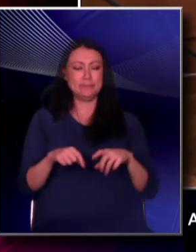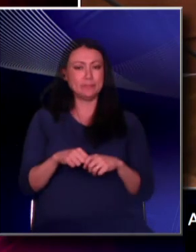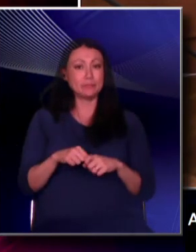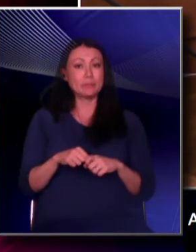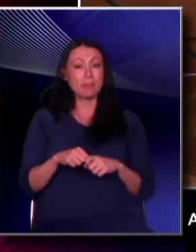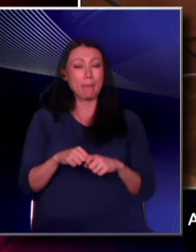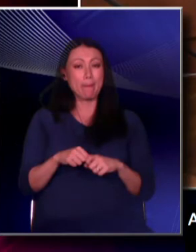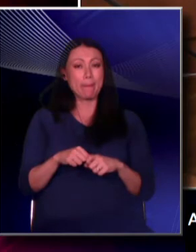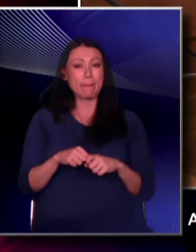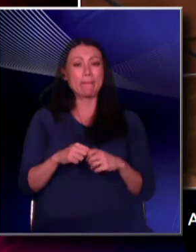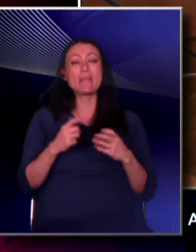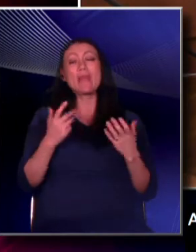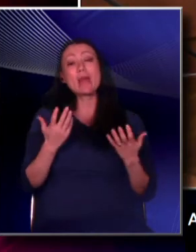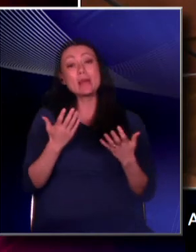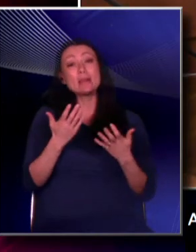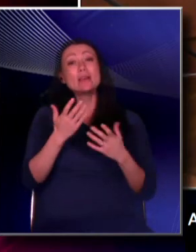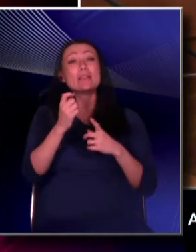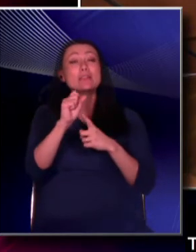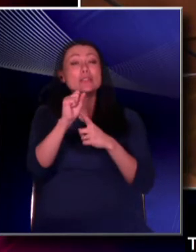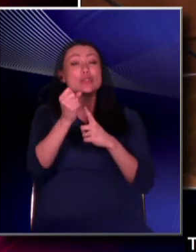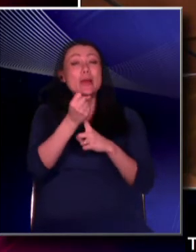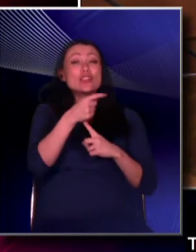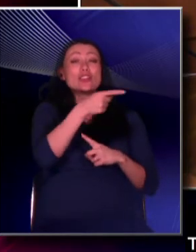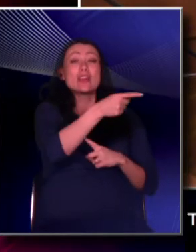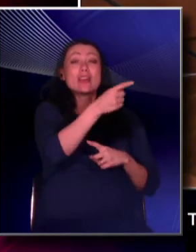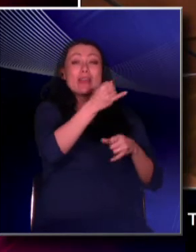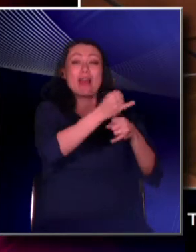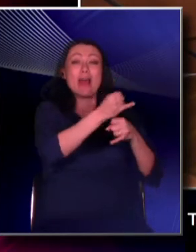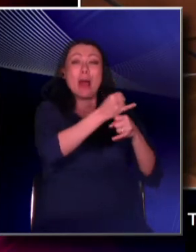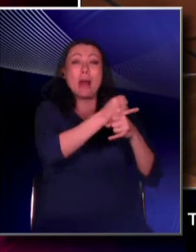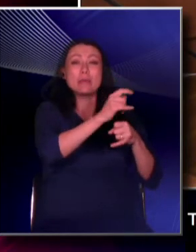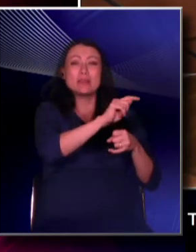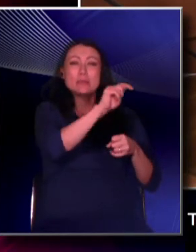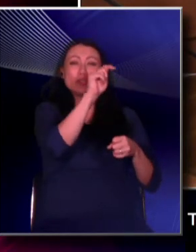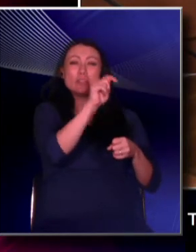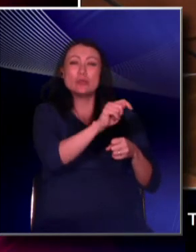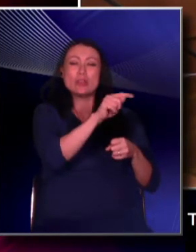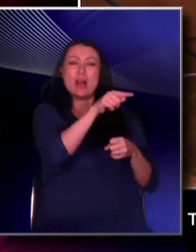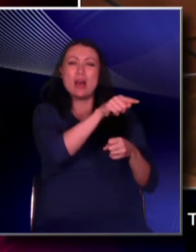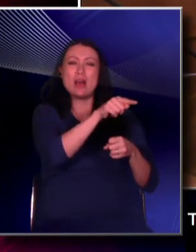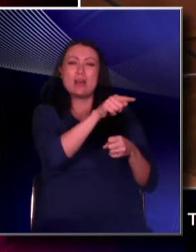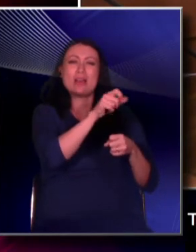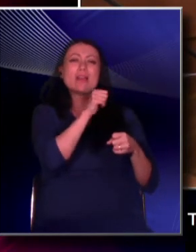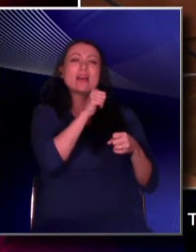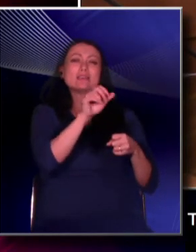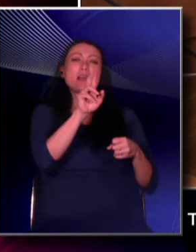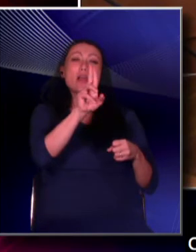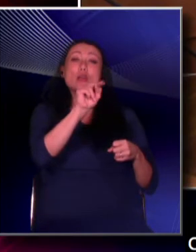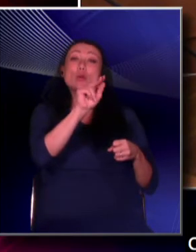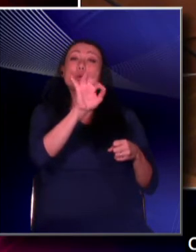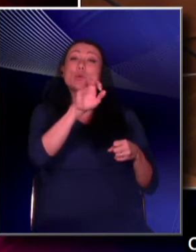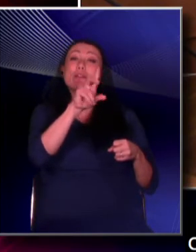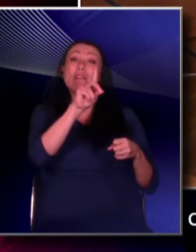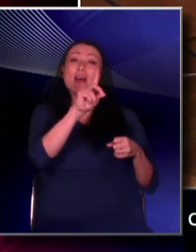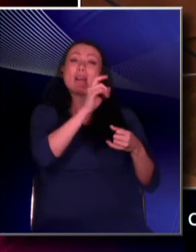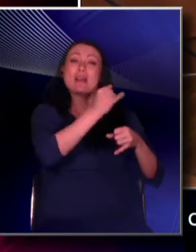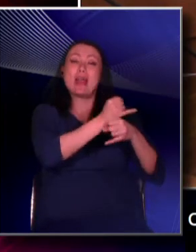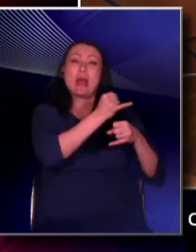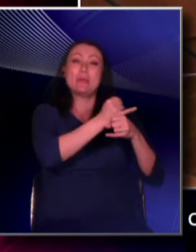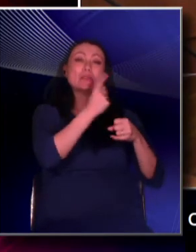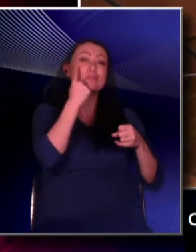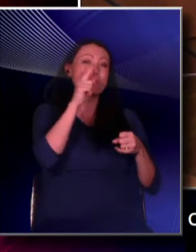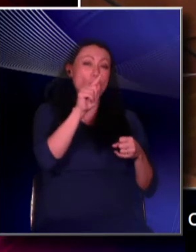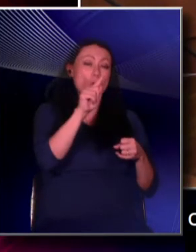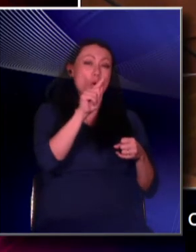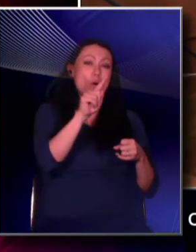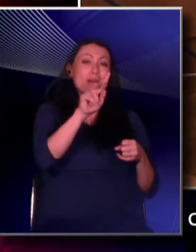part of the situation there is the campus at Tucson has been acting as a unified campus. of both those for our visually